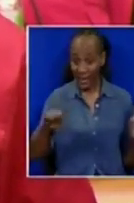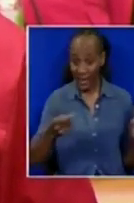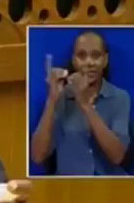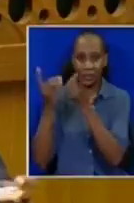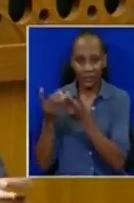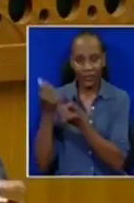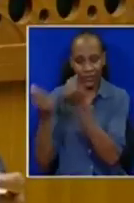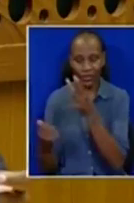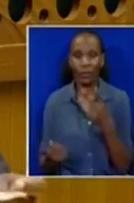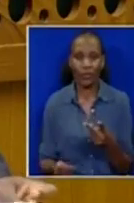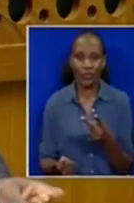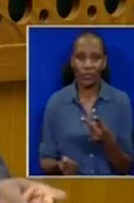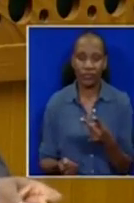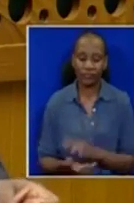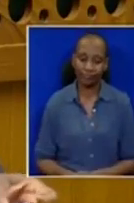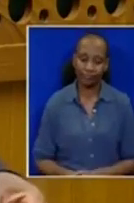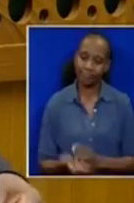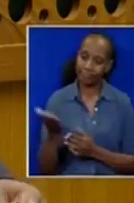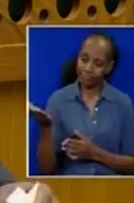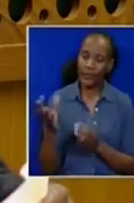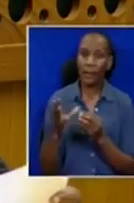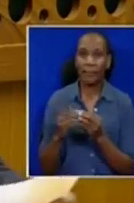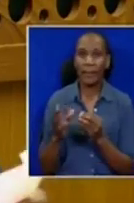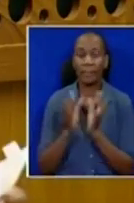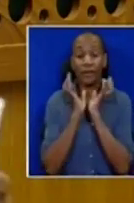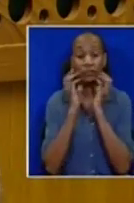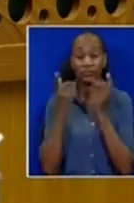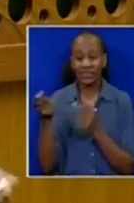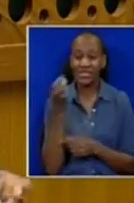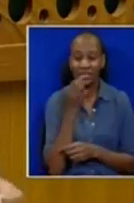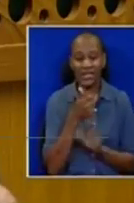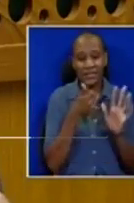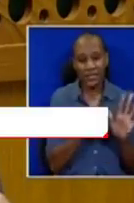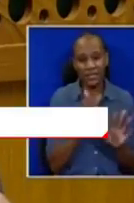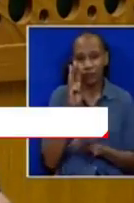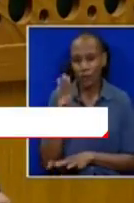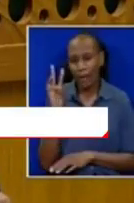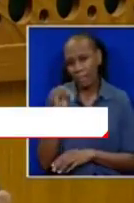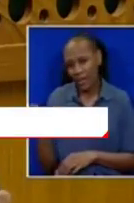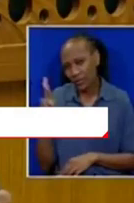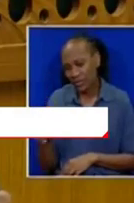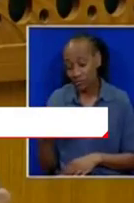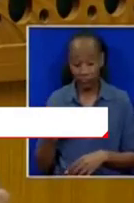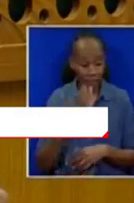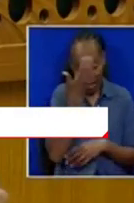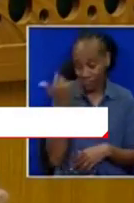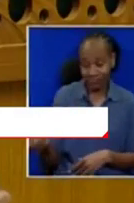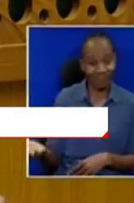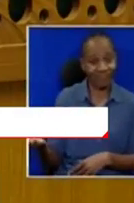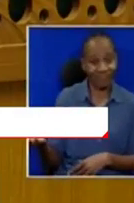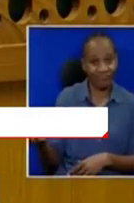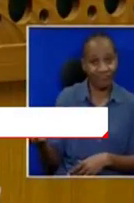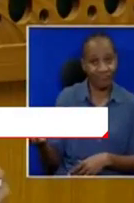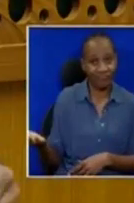pocket. Honorable Malema is quoting amounts of 64 million. I am not aware of that.